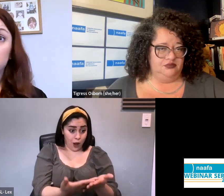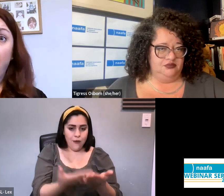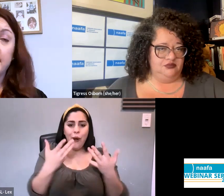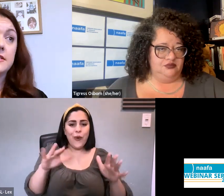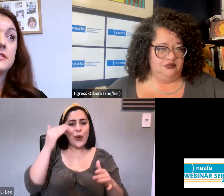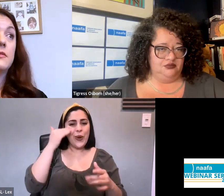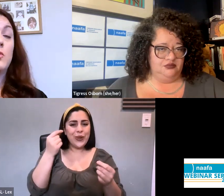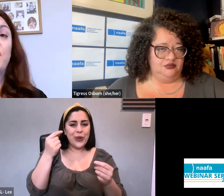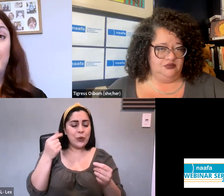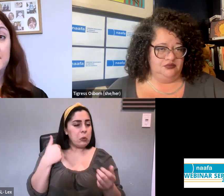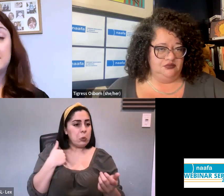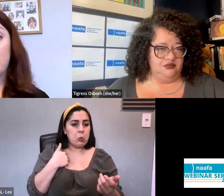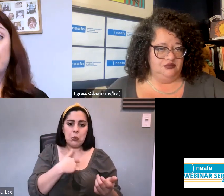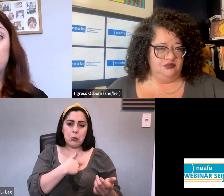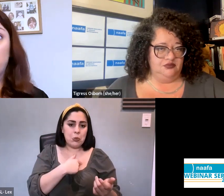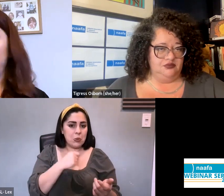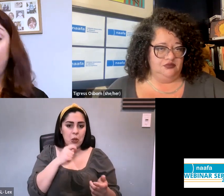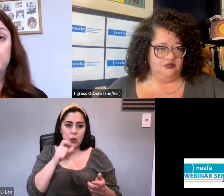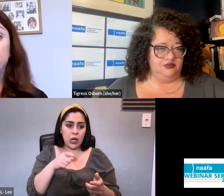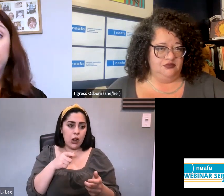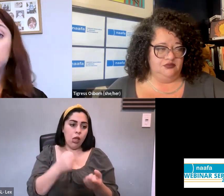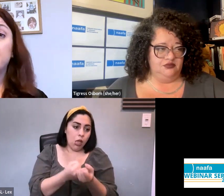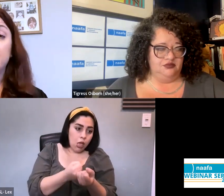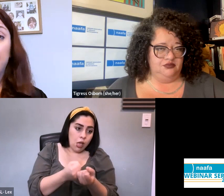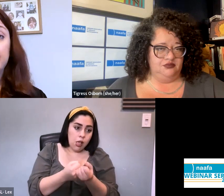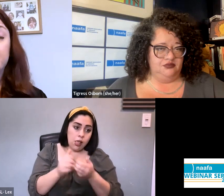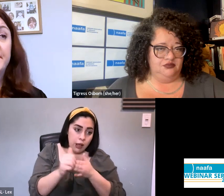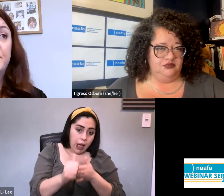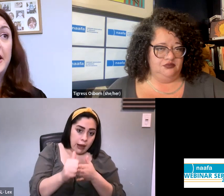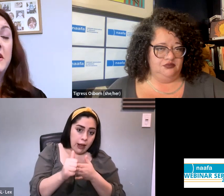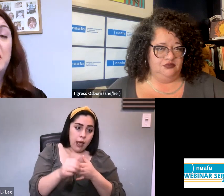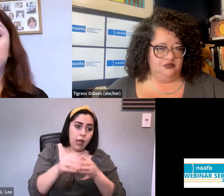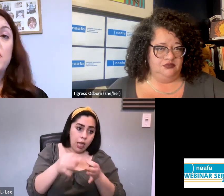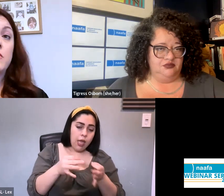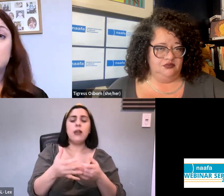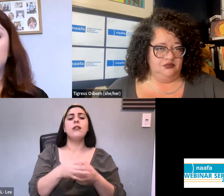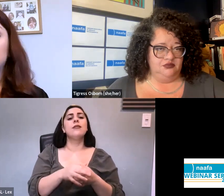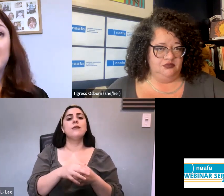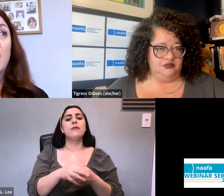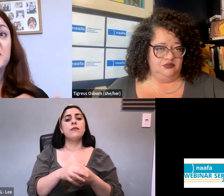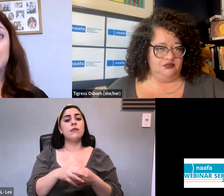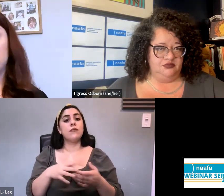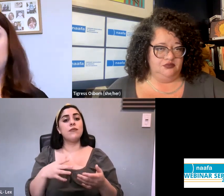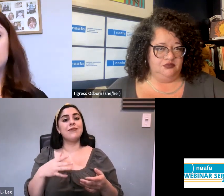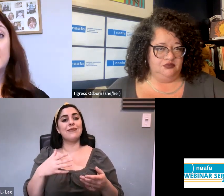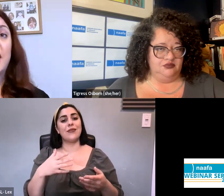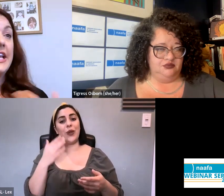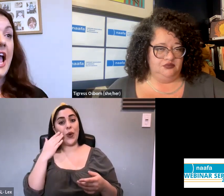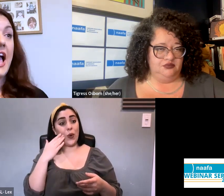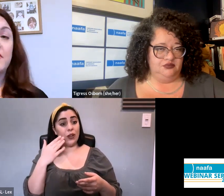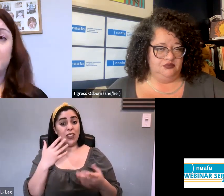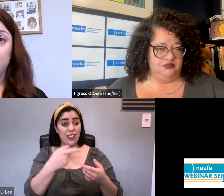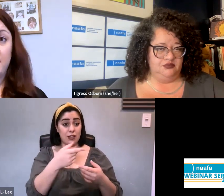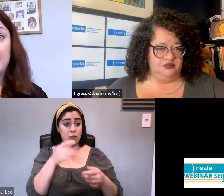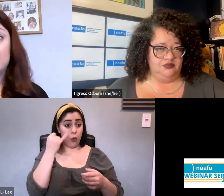as much guidance. Families that come in and I have a pre-arrangement file in front of me, those generally are seamless because I